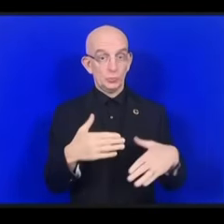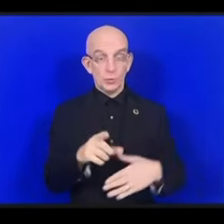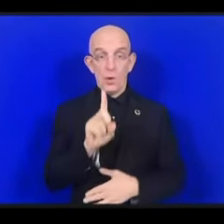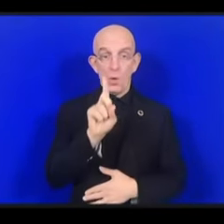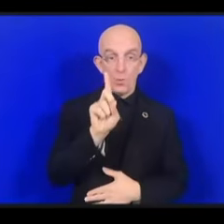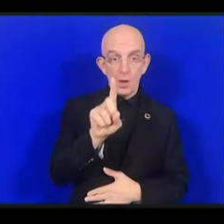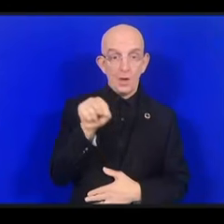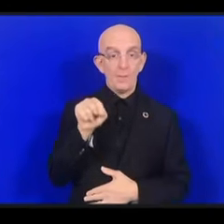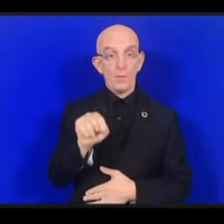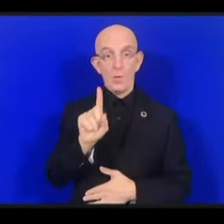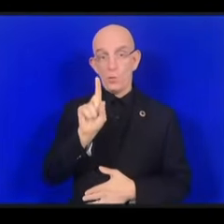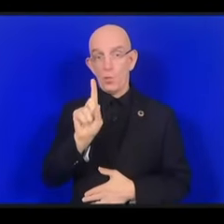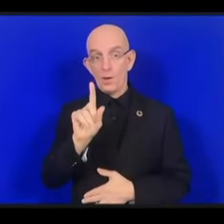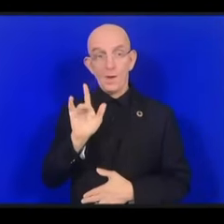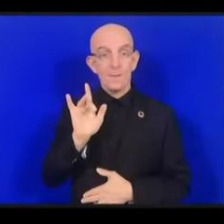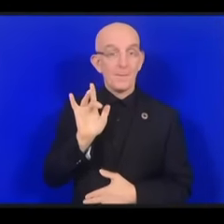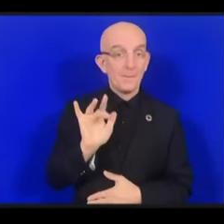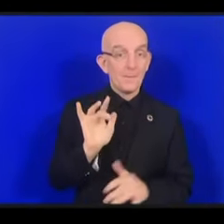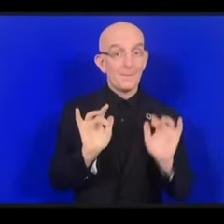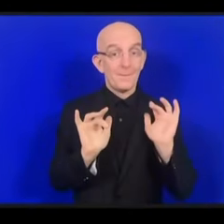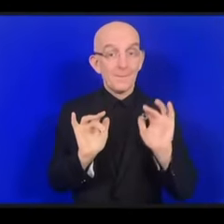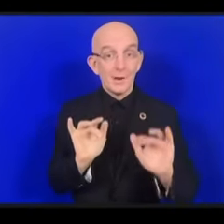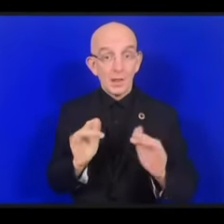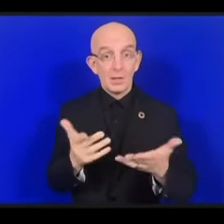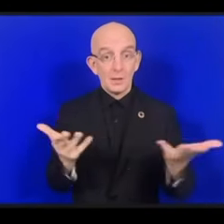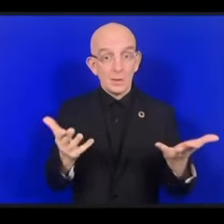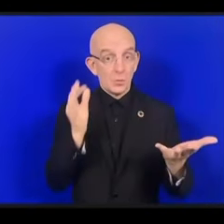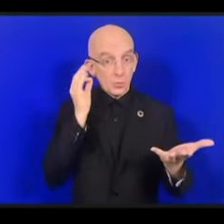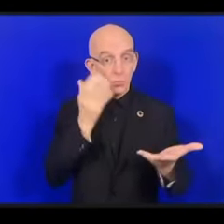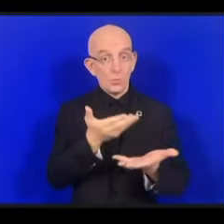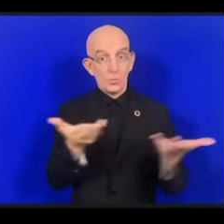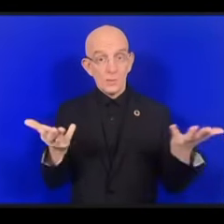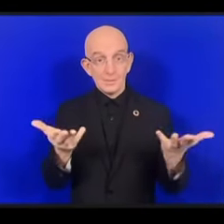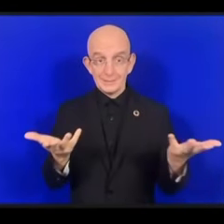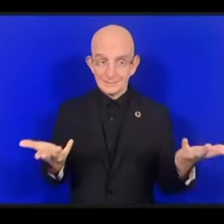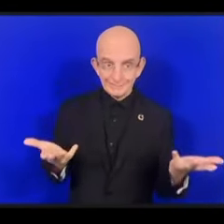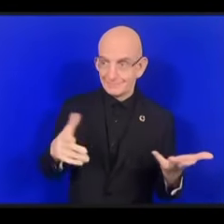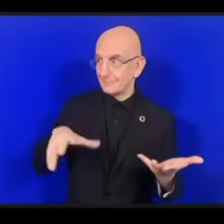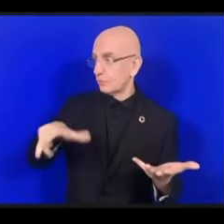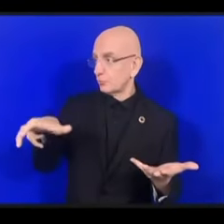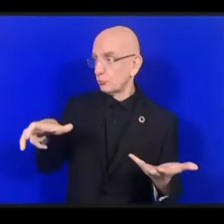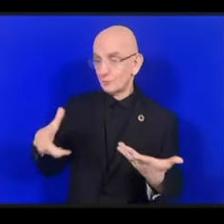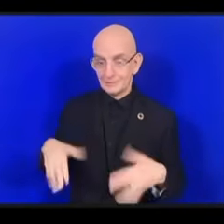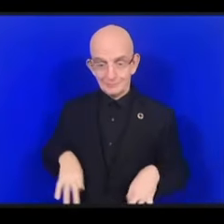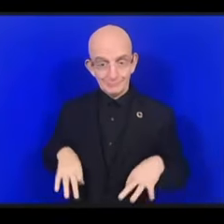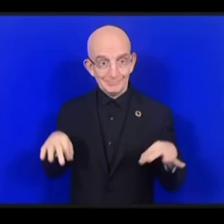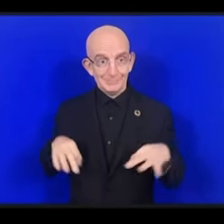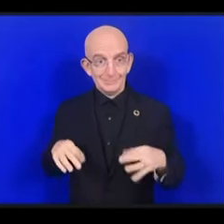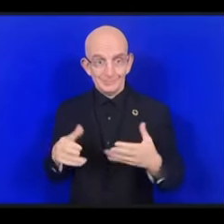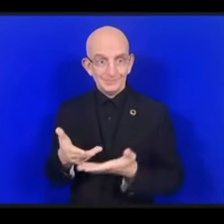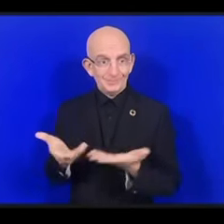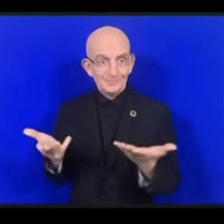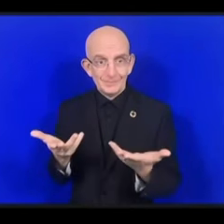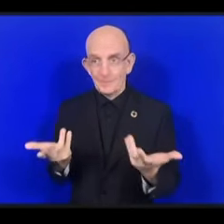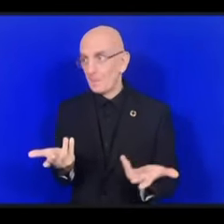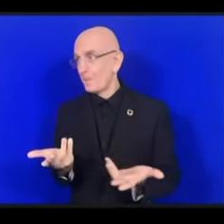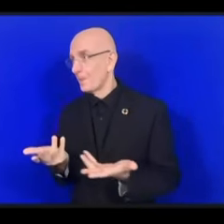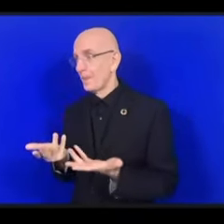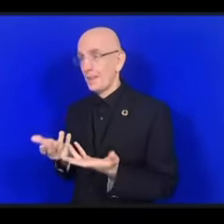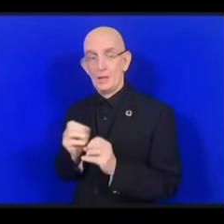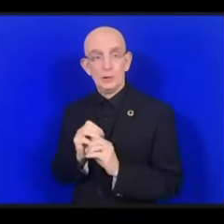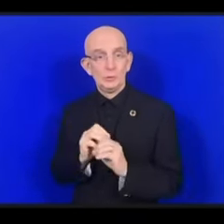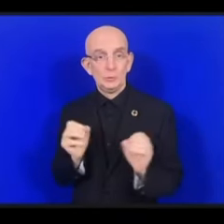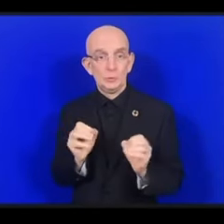internet. It is disheartening that when online, women face 27 times more